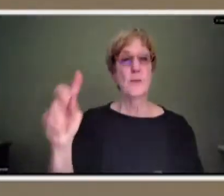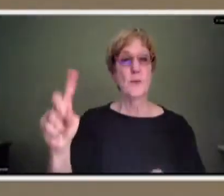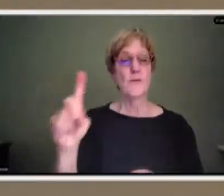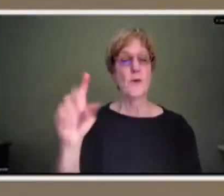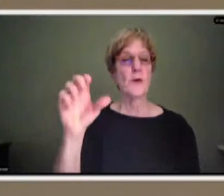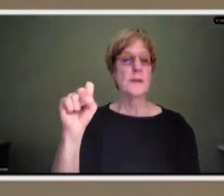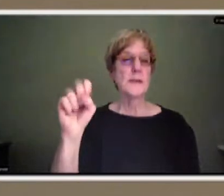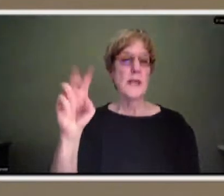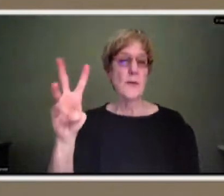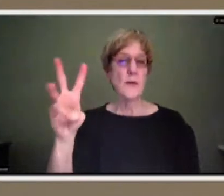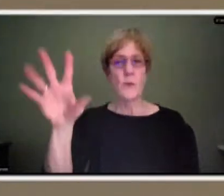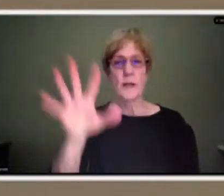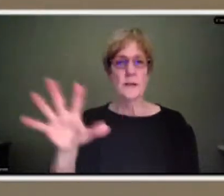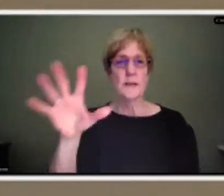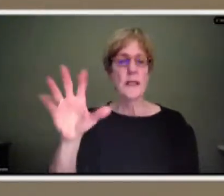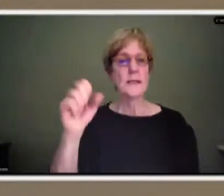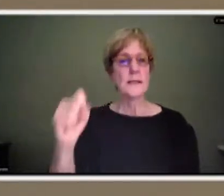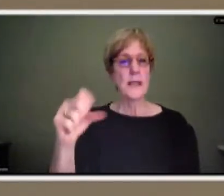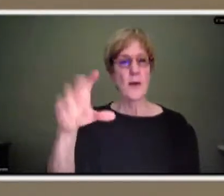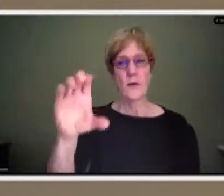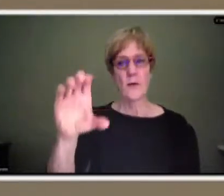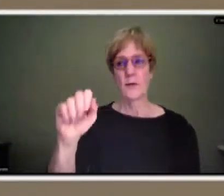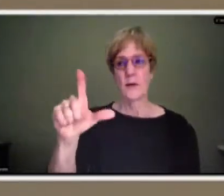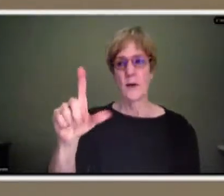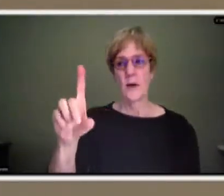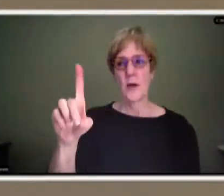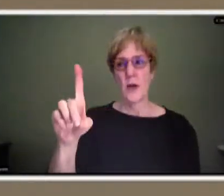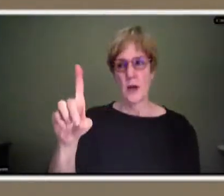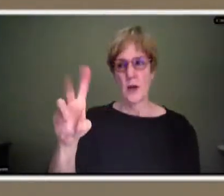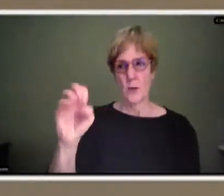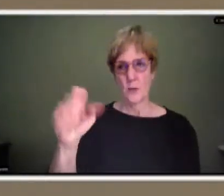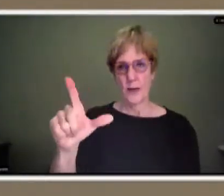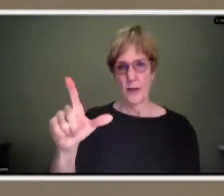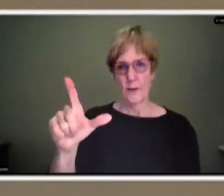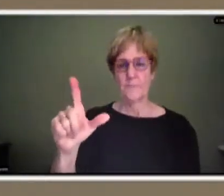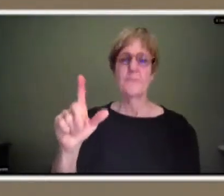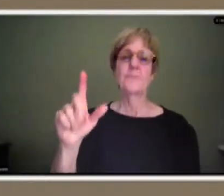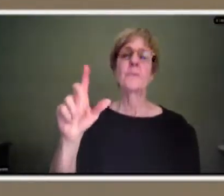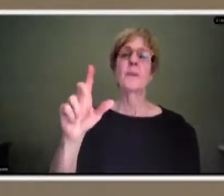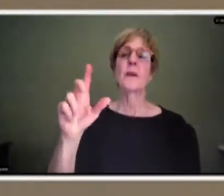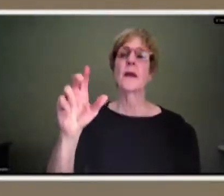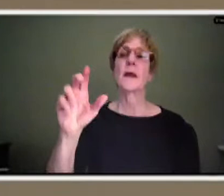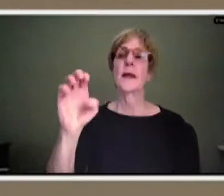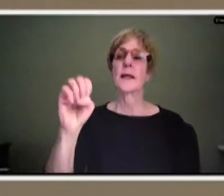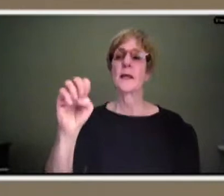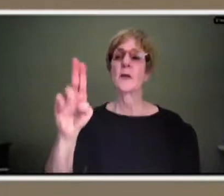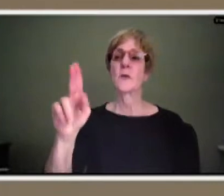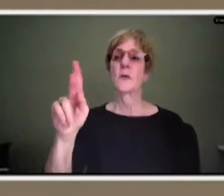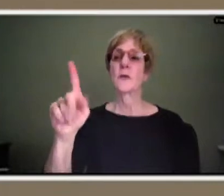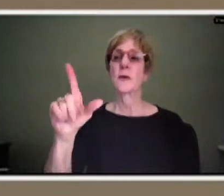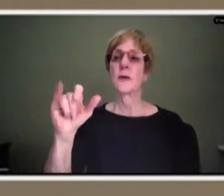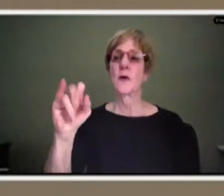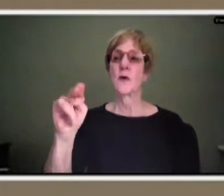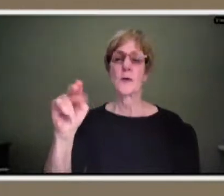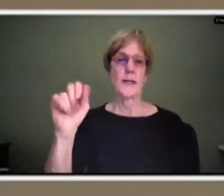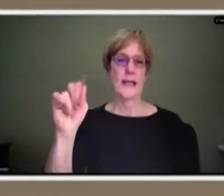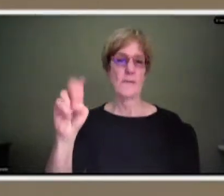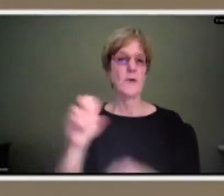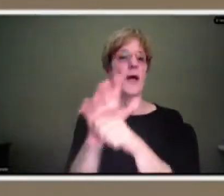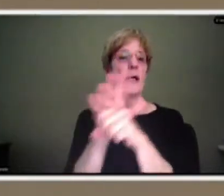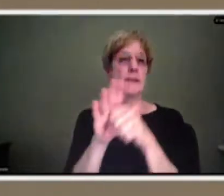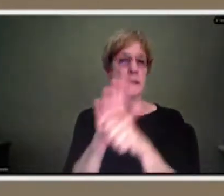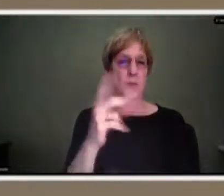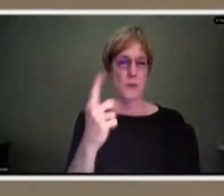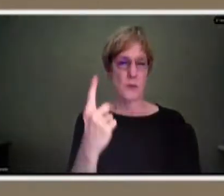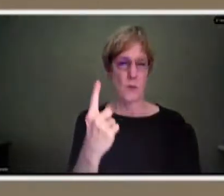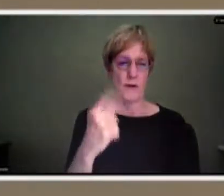side of South Caldwell Street, on the west side of Templeton Avenue, and the north side of Euclid Avenue on Council District 1, Ms. Anderson's